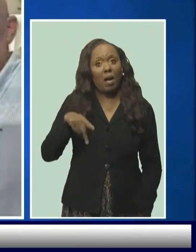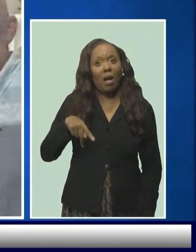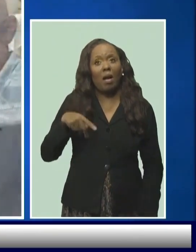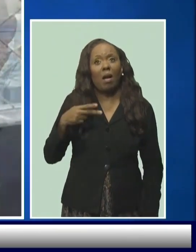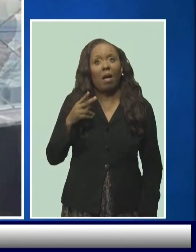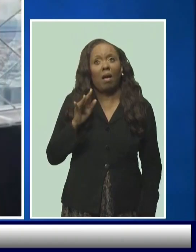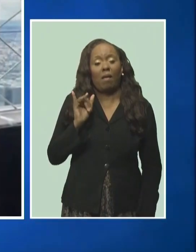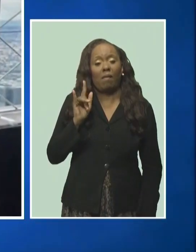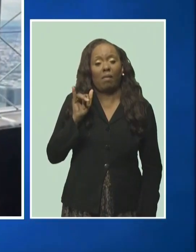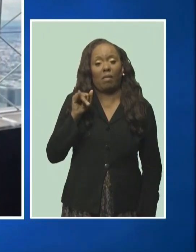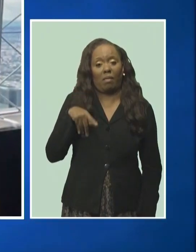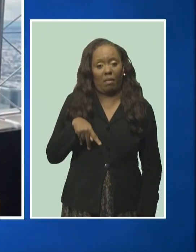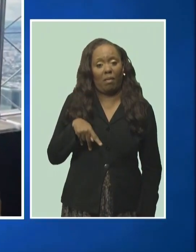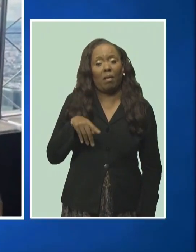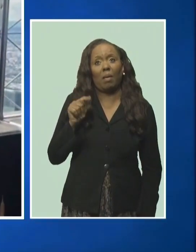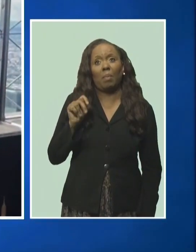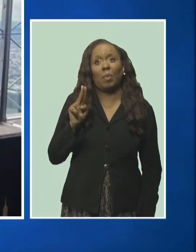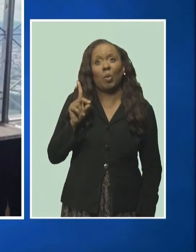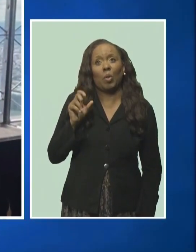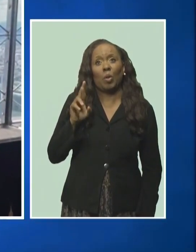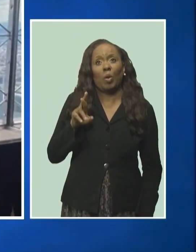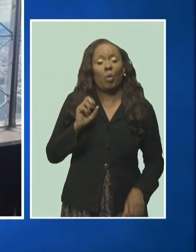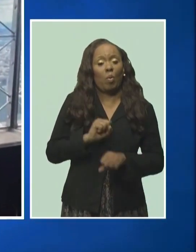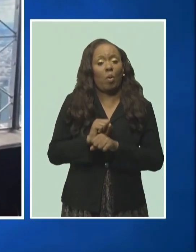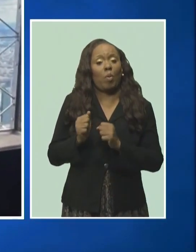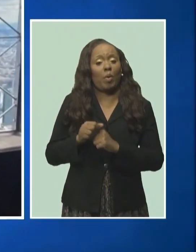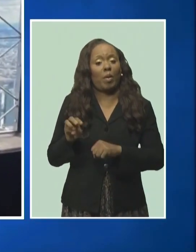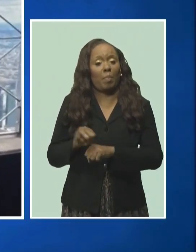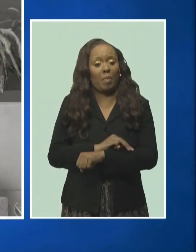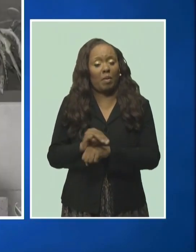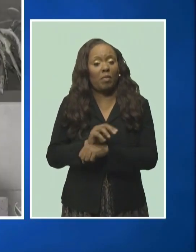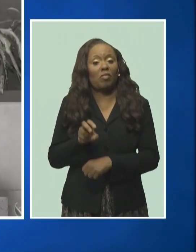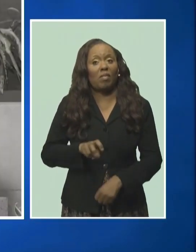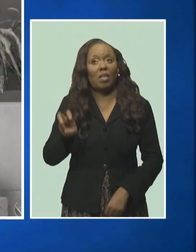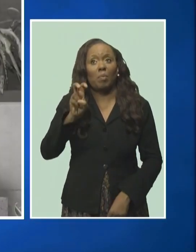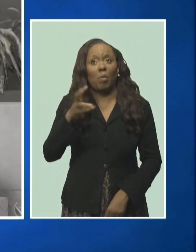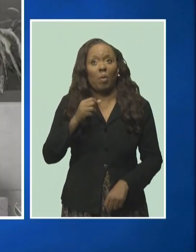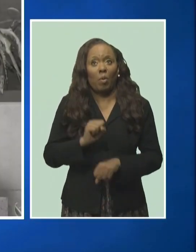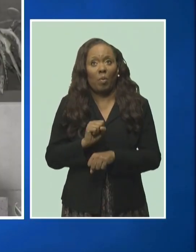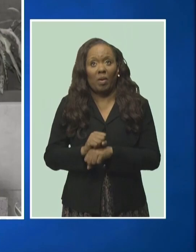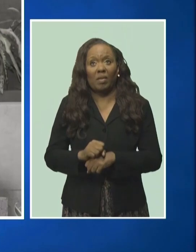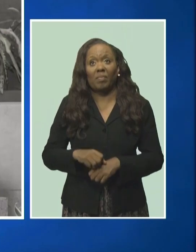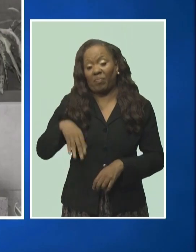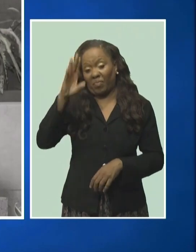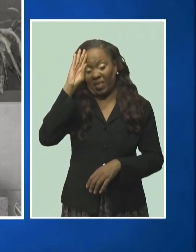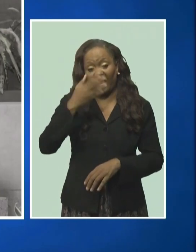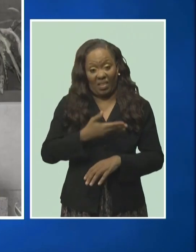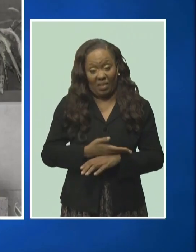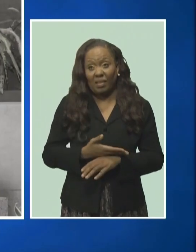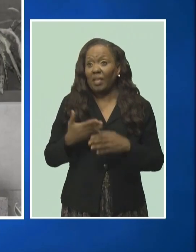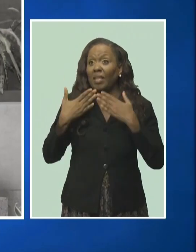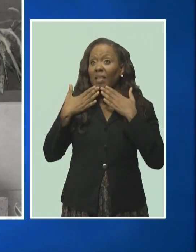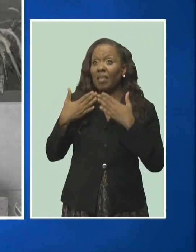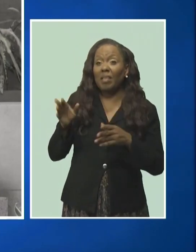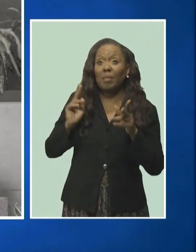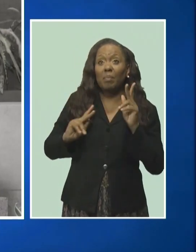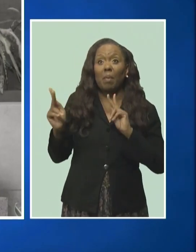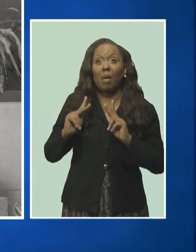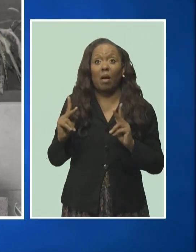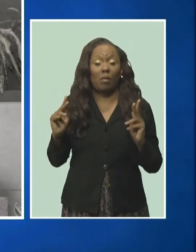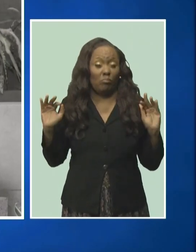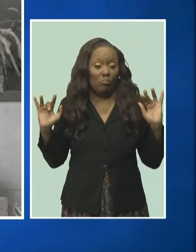program, says he expects the course to have a major impact. I think it's going to help more of our coaches and coach